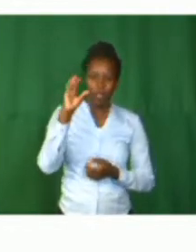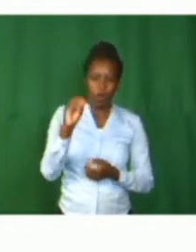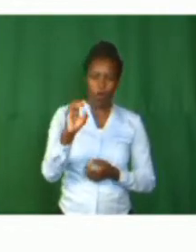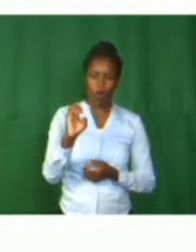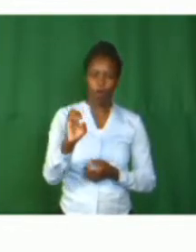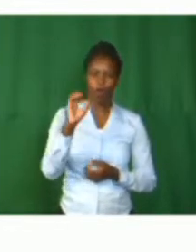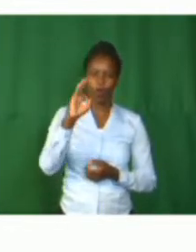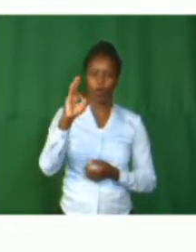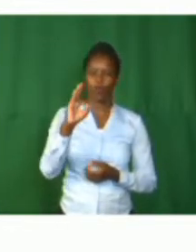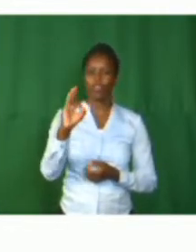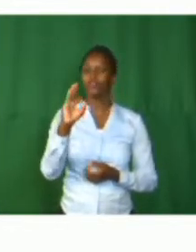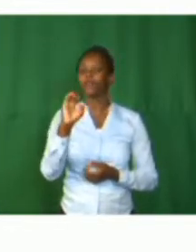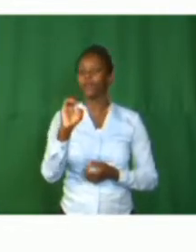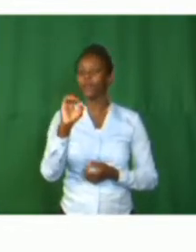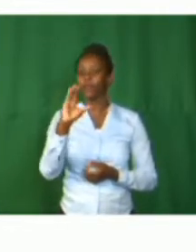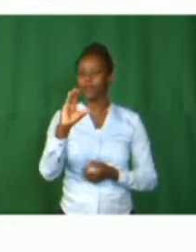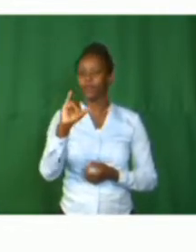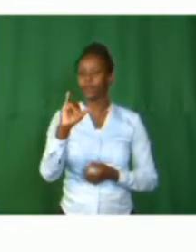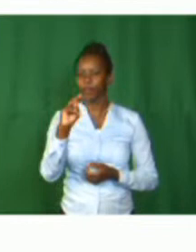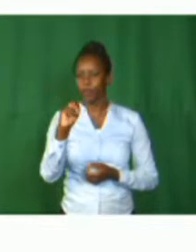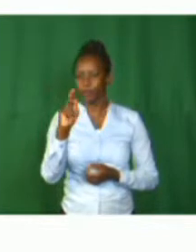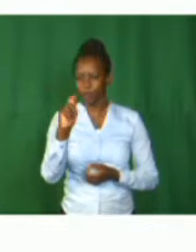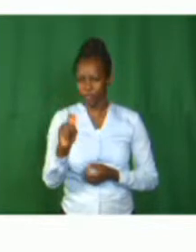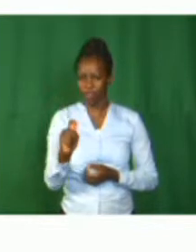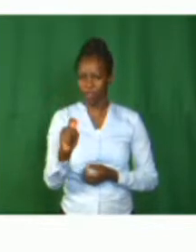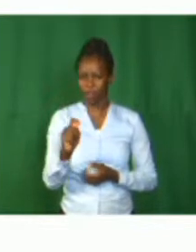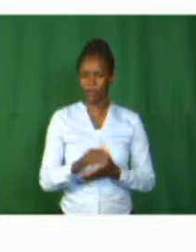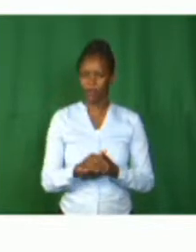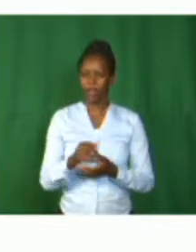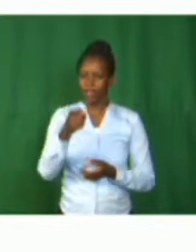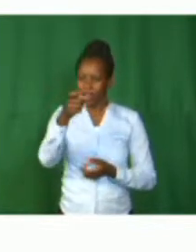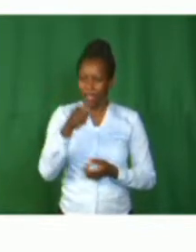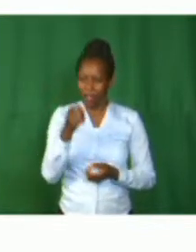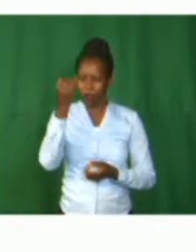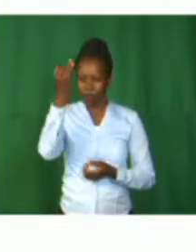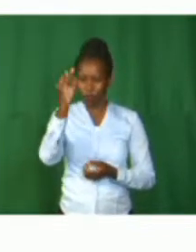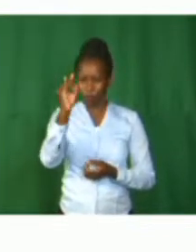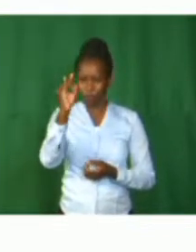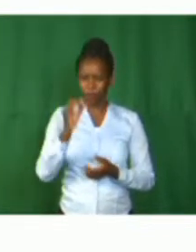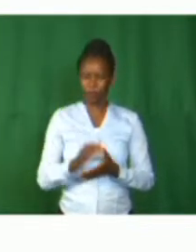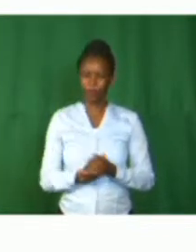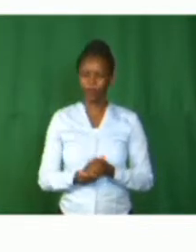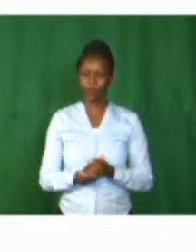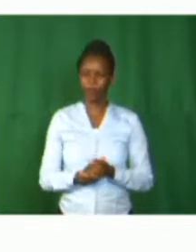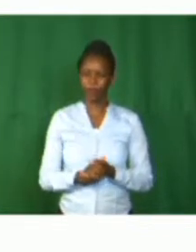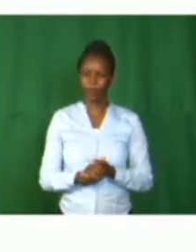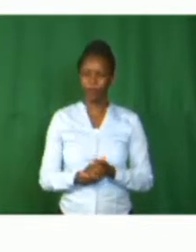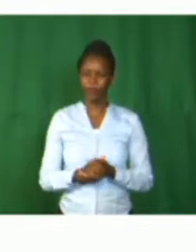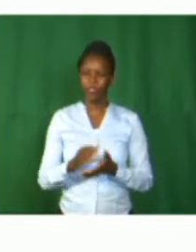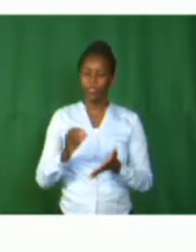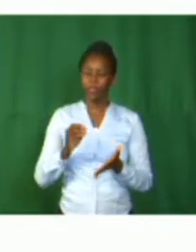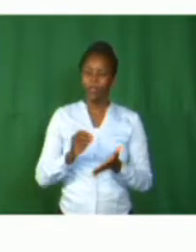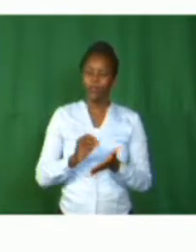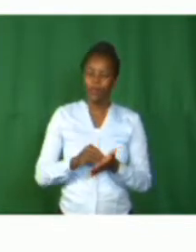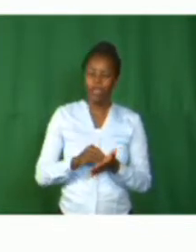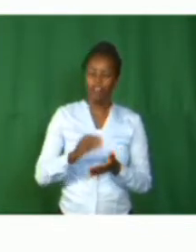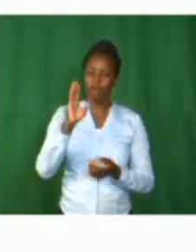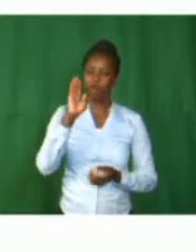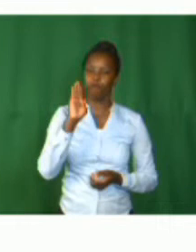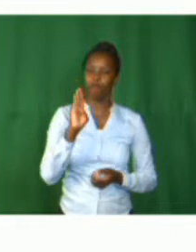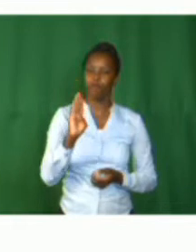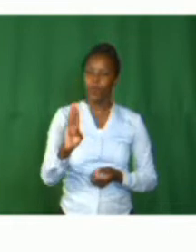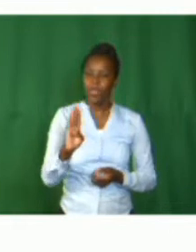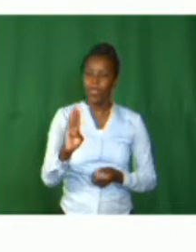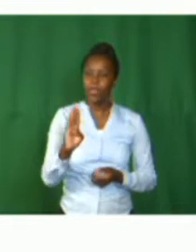term. That is the a here. This is the squared term. The x squared there is the squared term. And then now we also have b now being